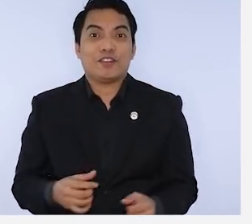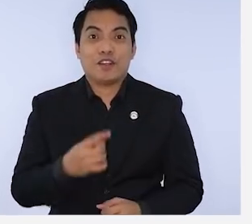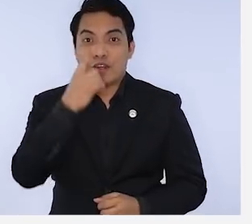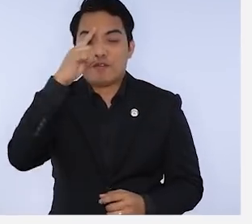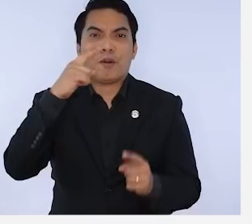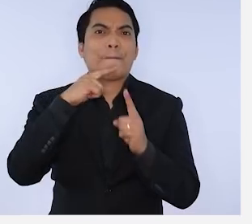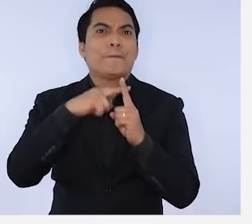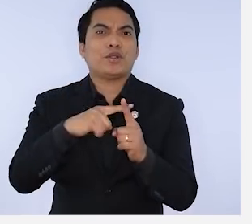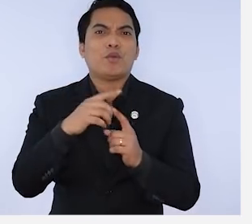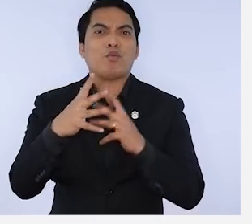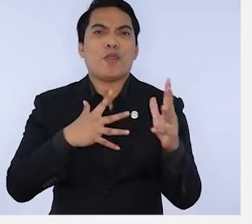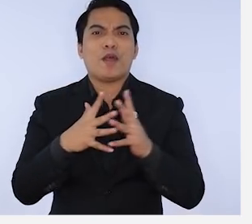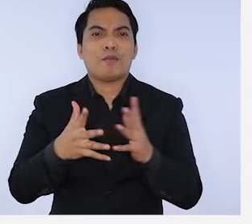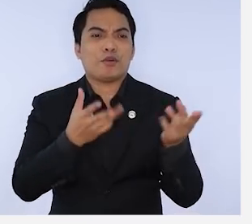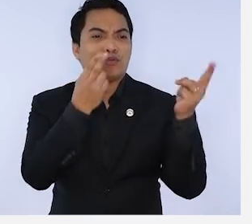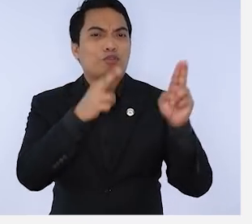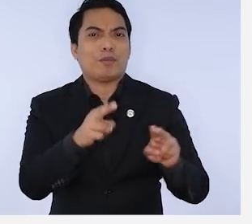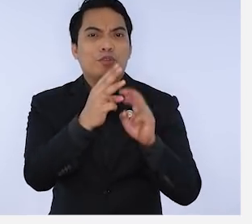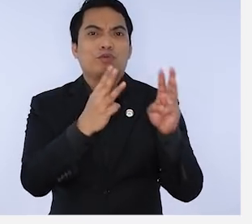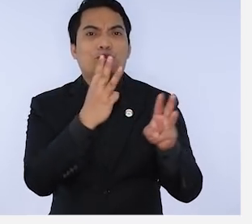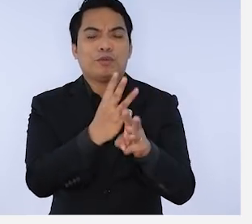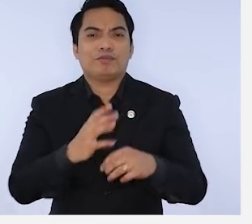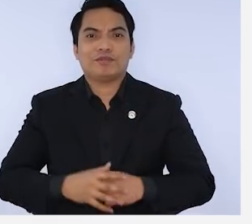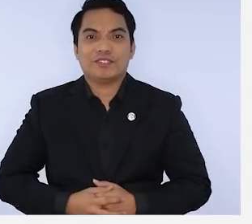the midst of all this crisis.